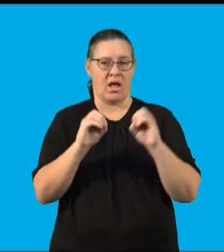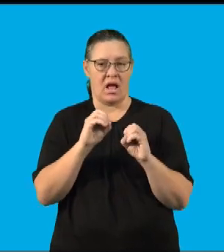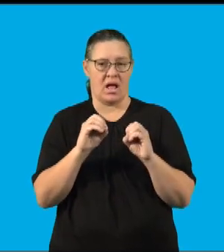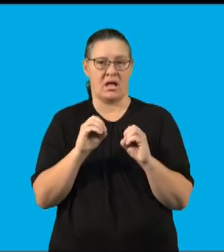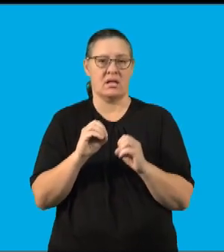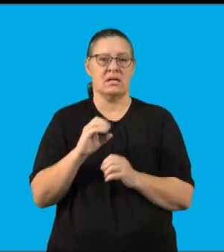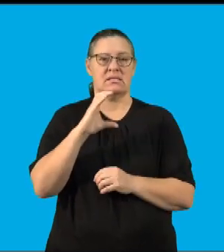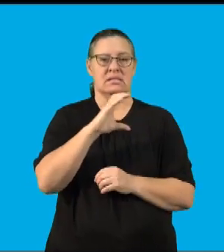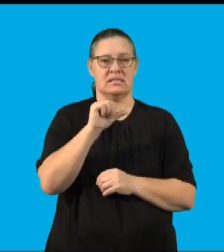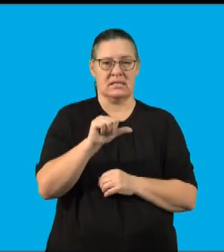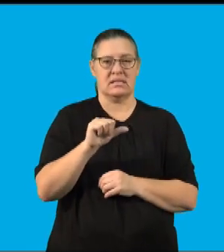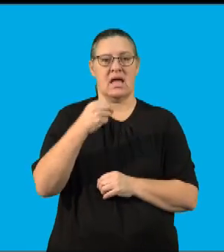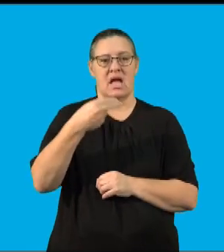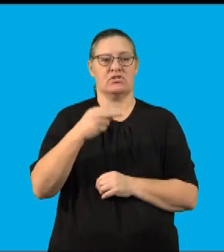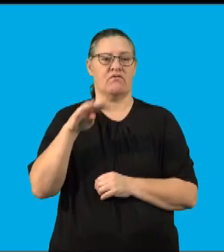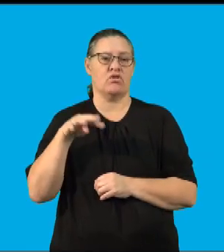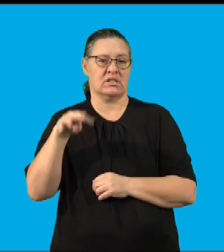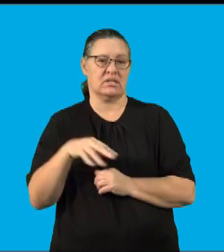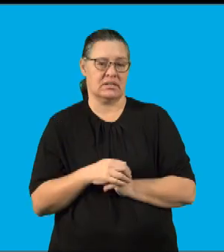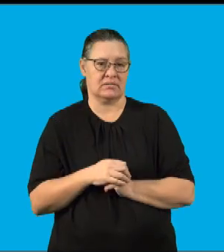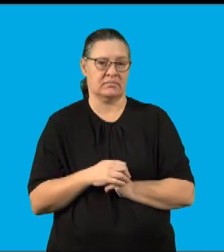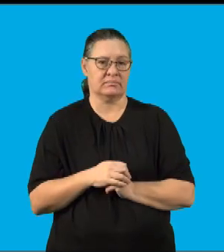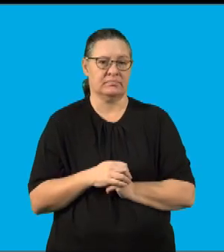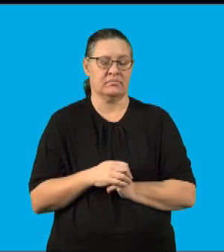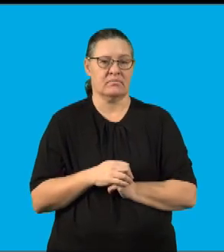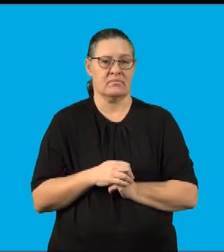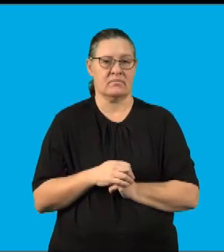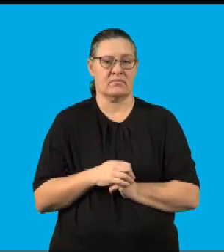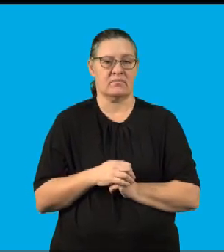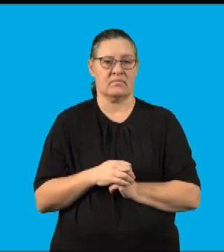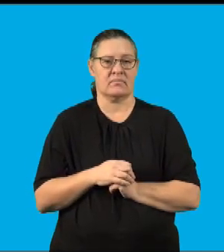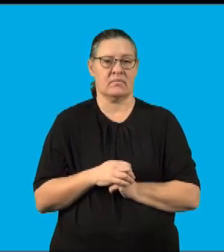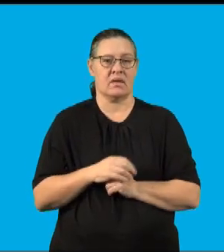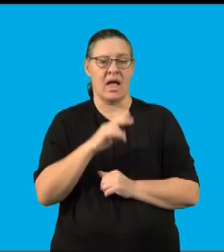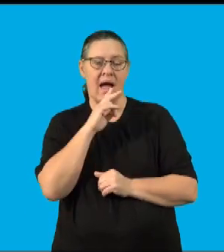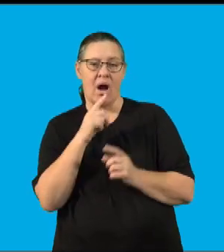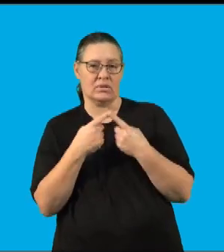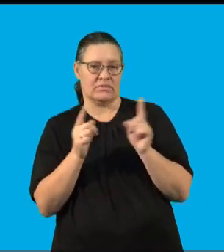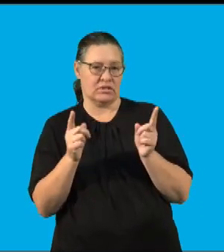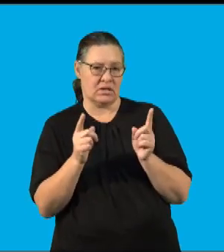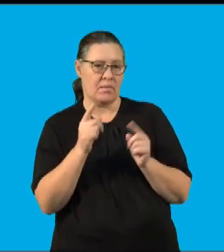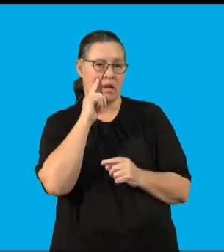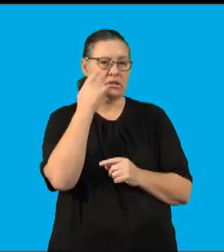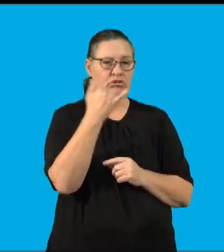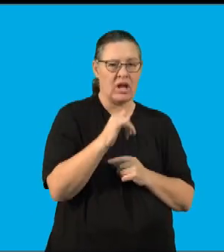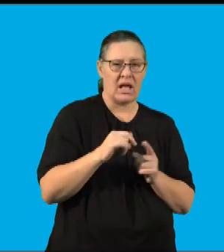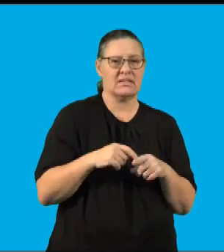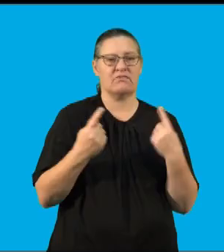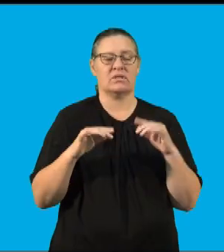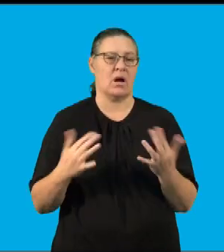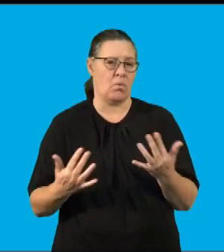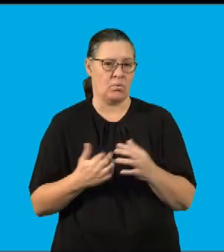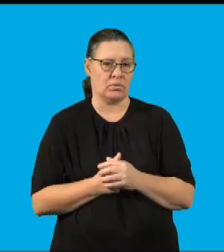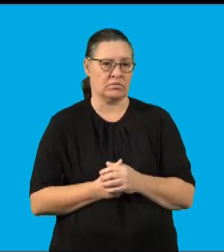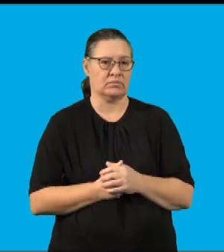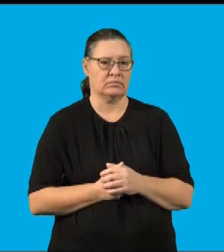the molecular formula C6H14. But looking at how they are different, we need to now check how are they